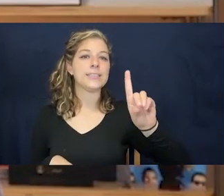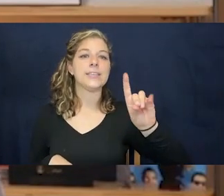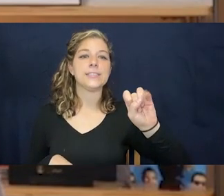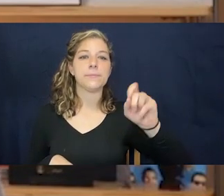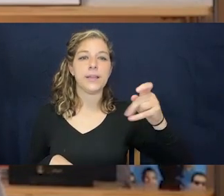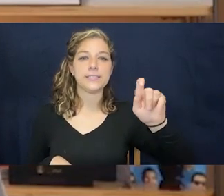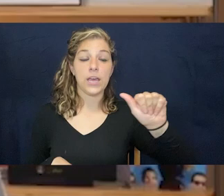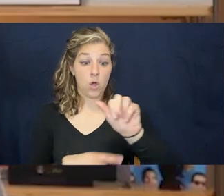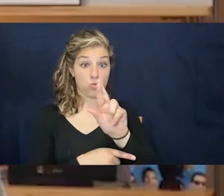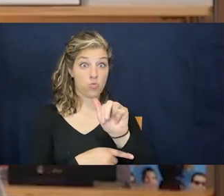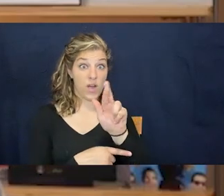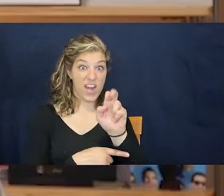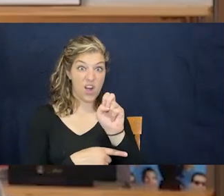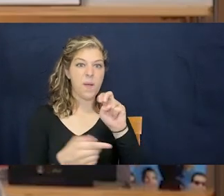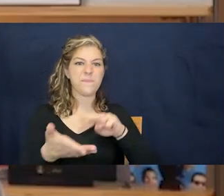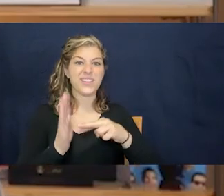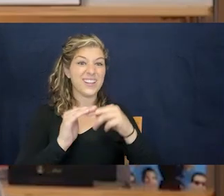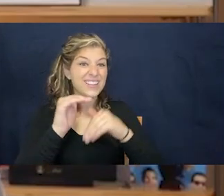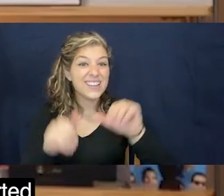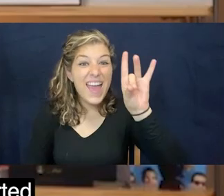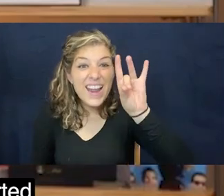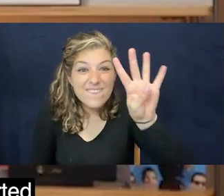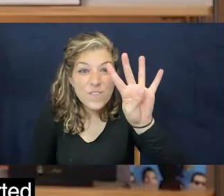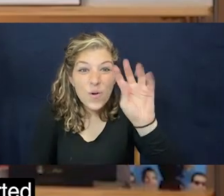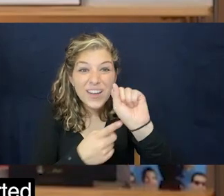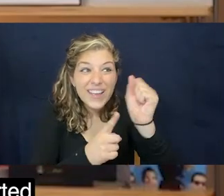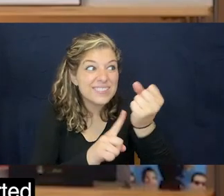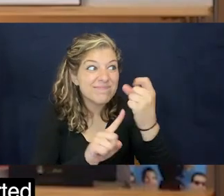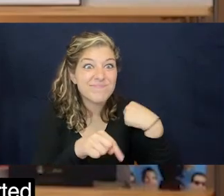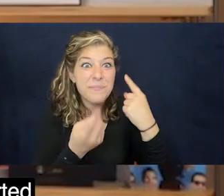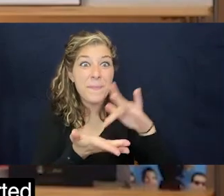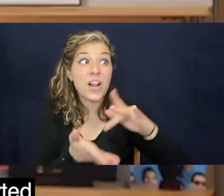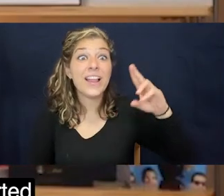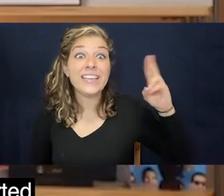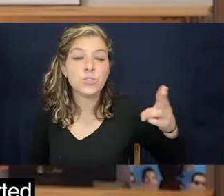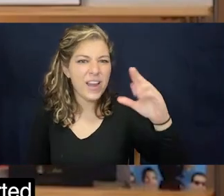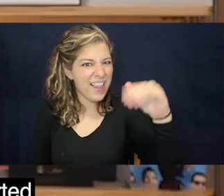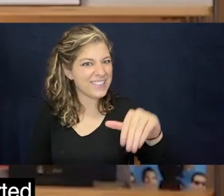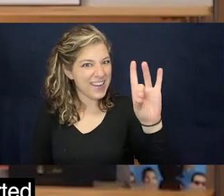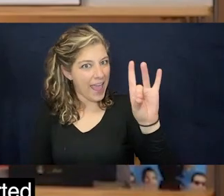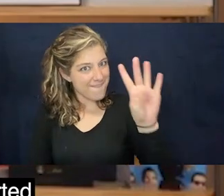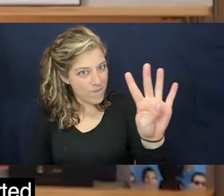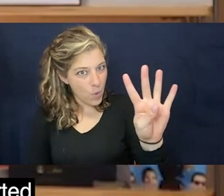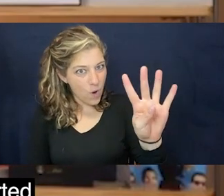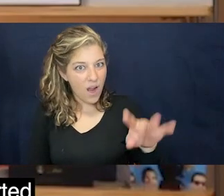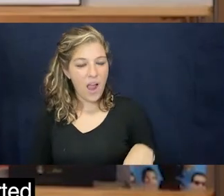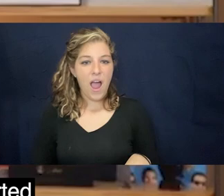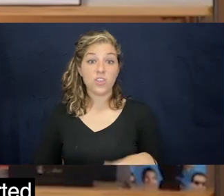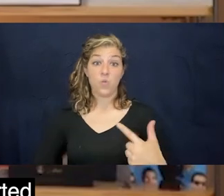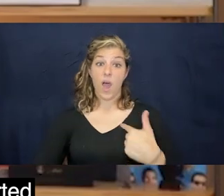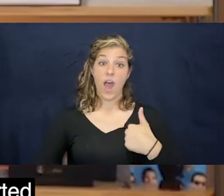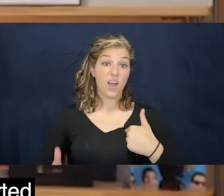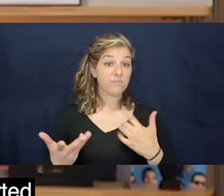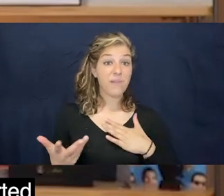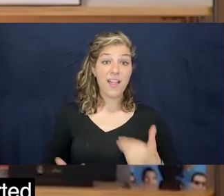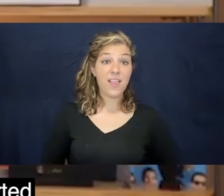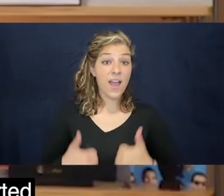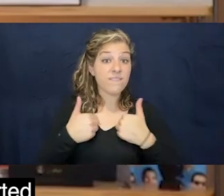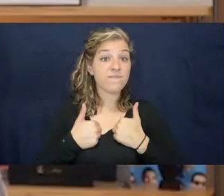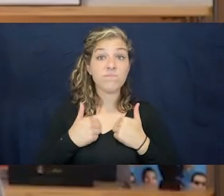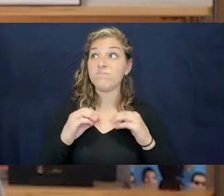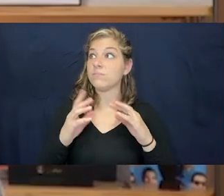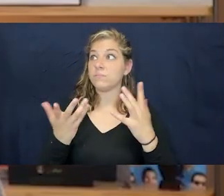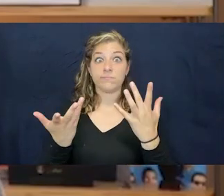dysplasia. And just to put that into context, rare being there are less than 84 cases reported in medical